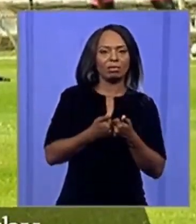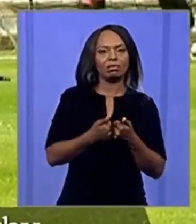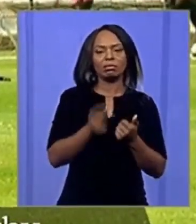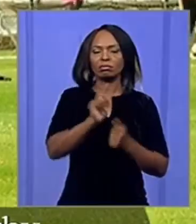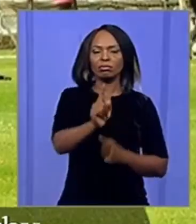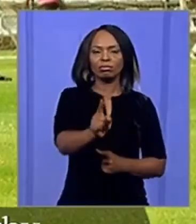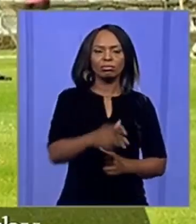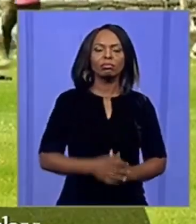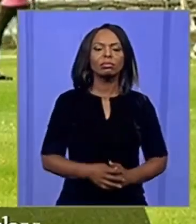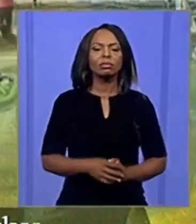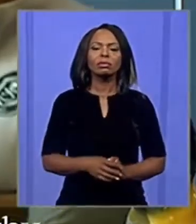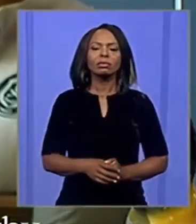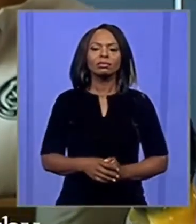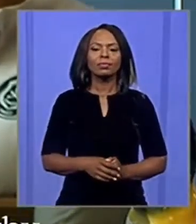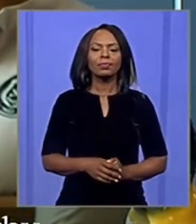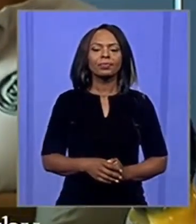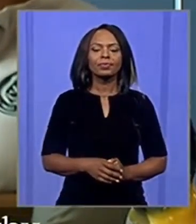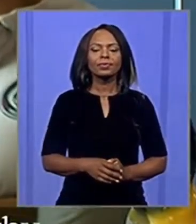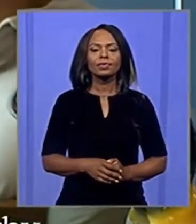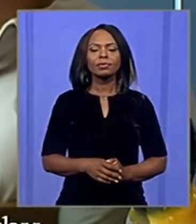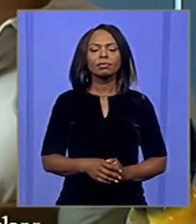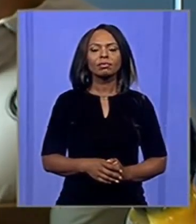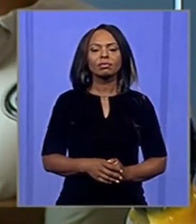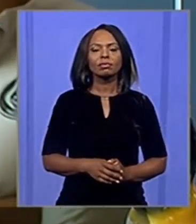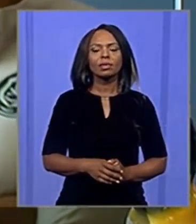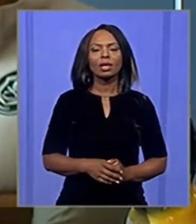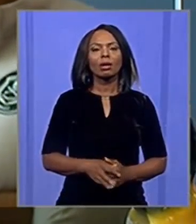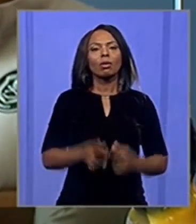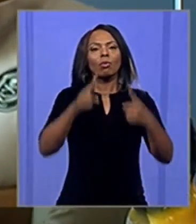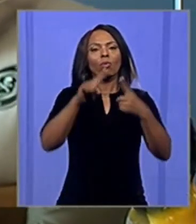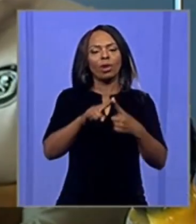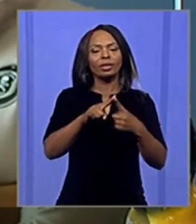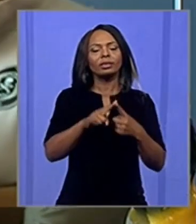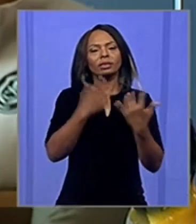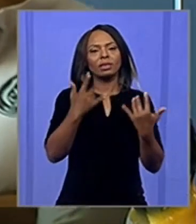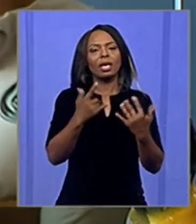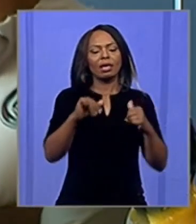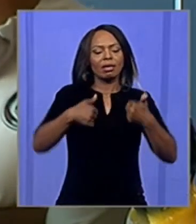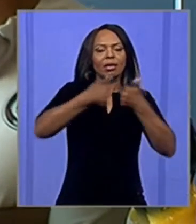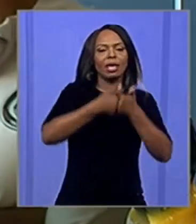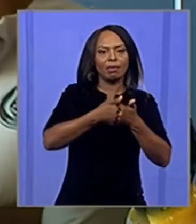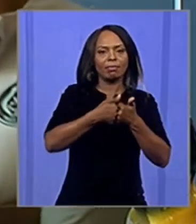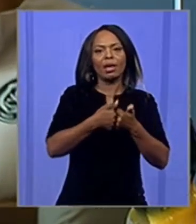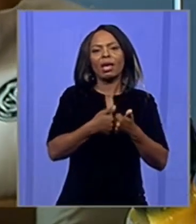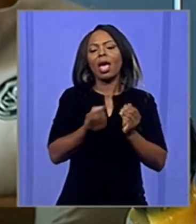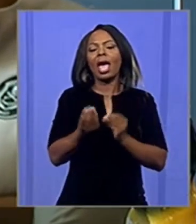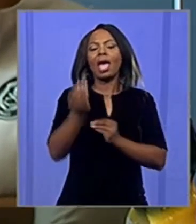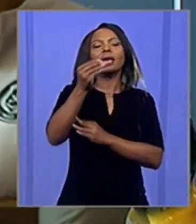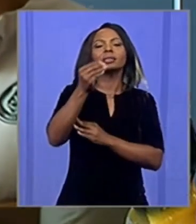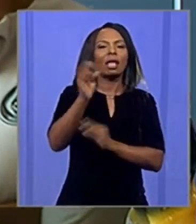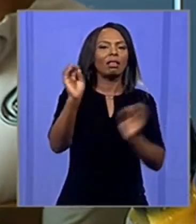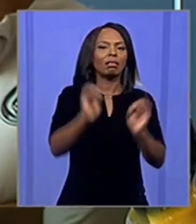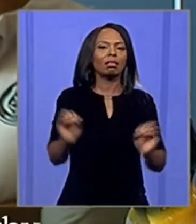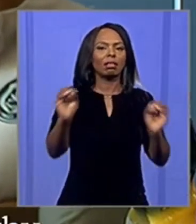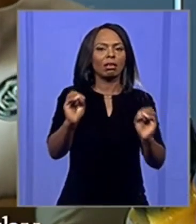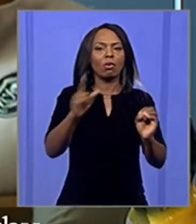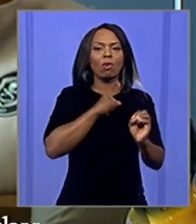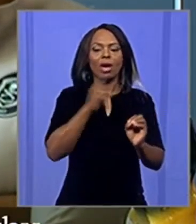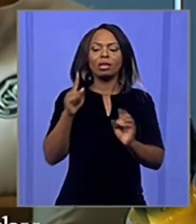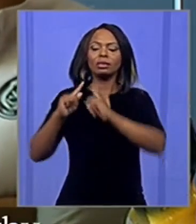kgakala. You get the same amount of points for each and every game. There's nothing extra because of the opponent that you